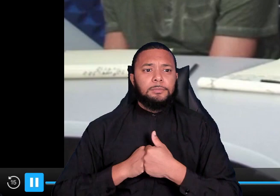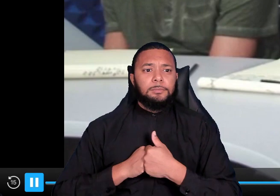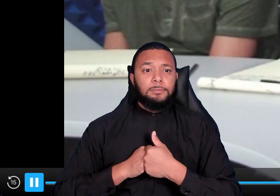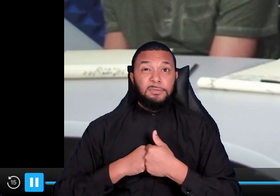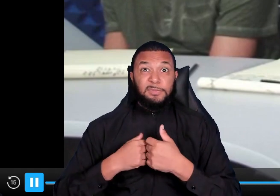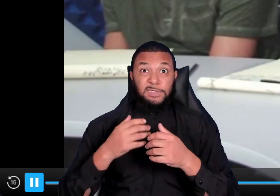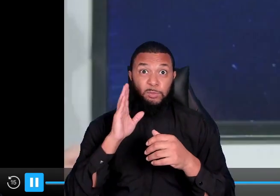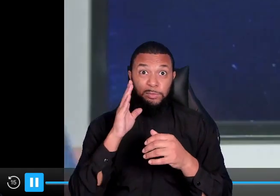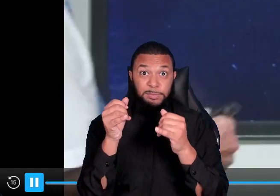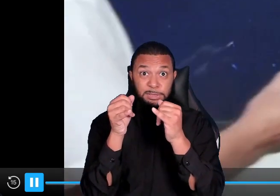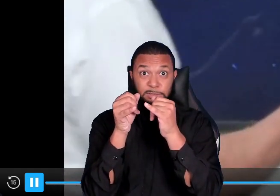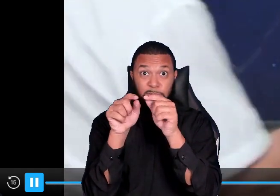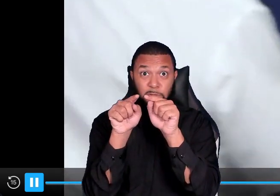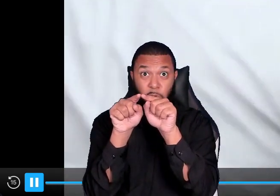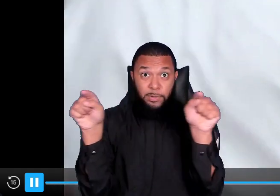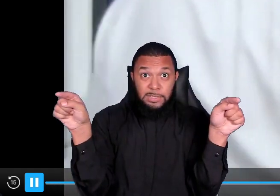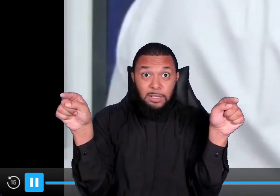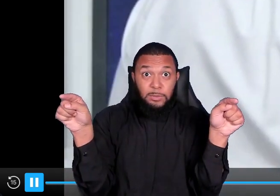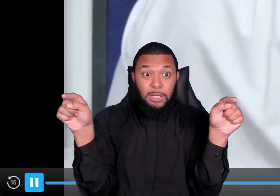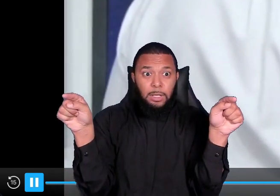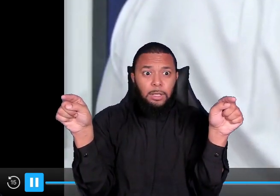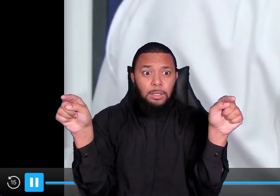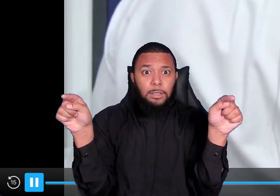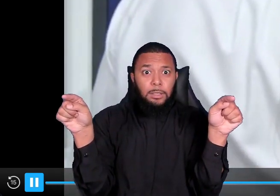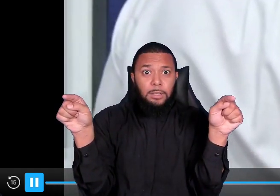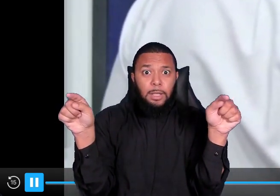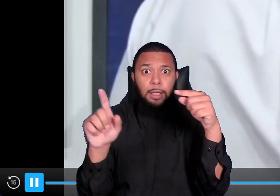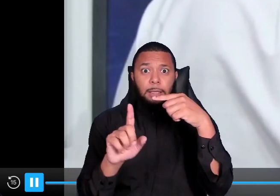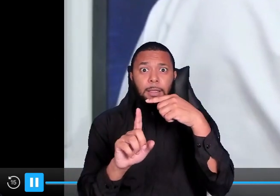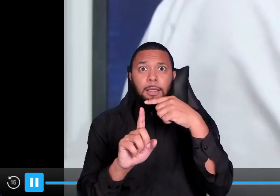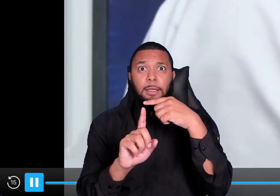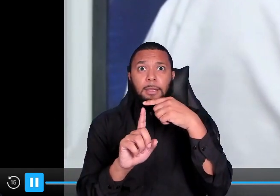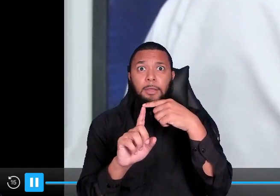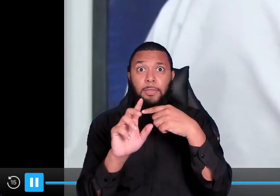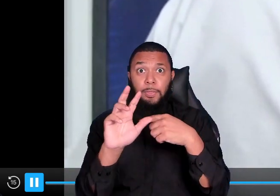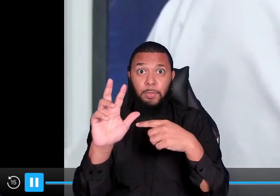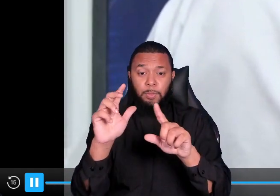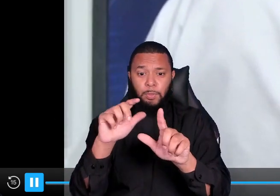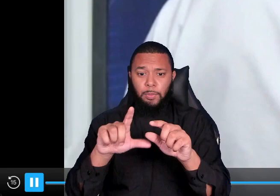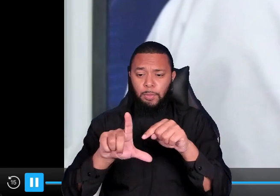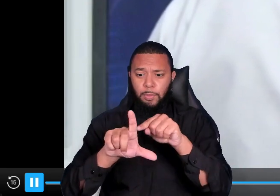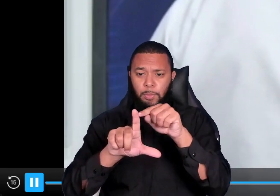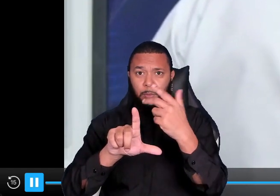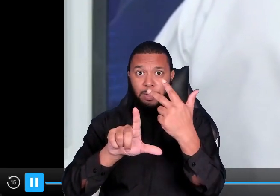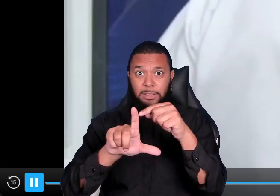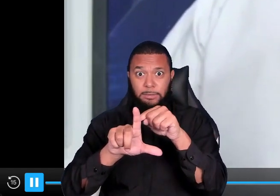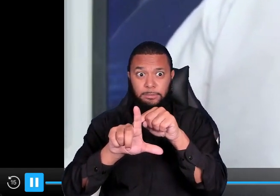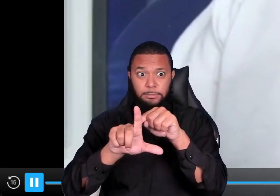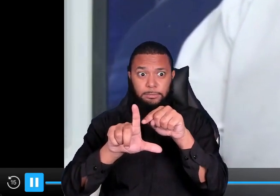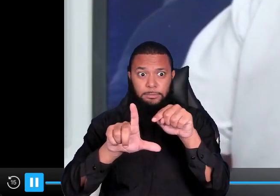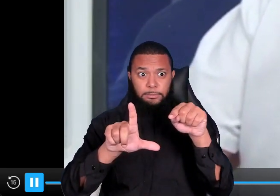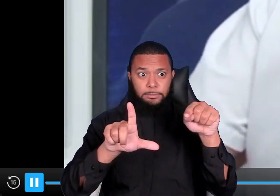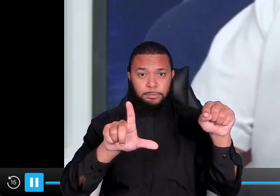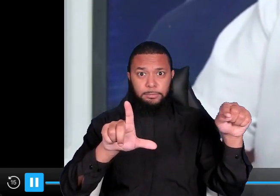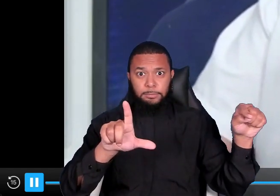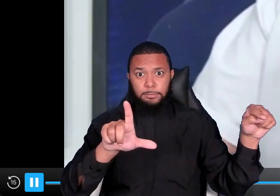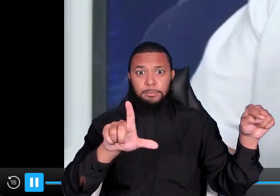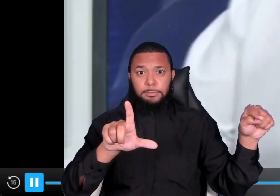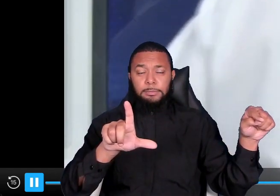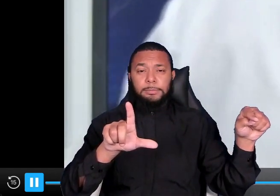Horizontal line, Horizontal line at 3. 3, so that would be about